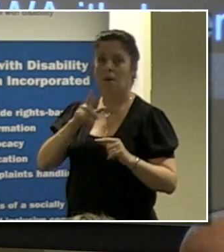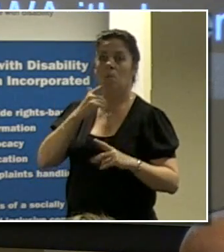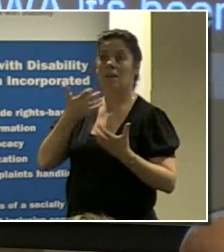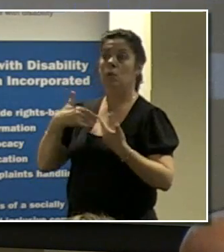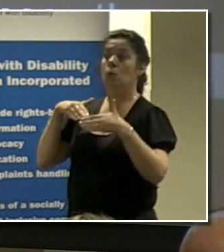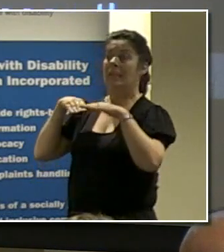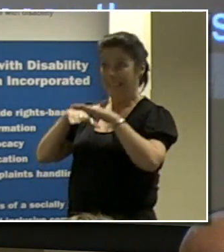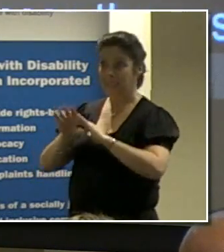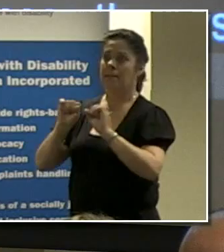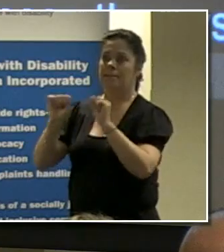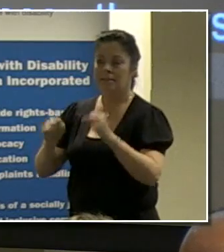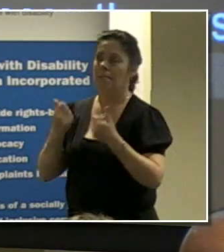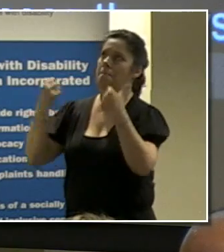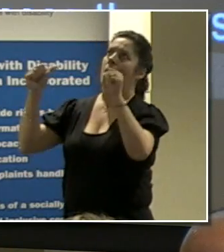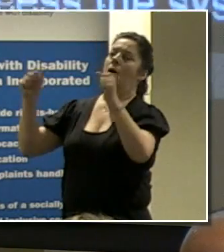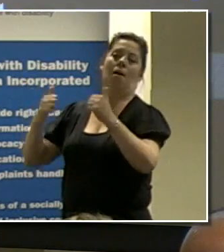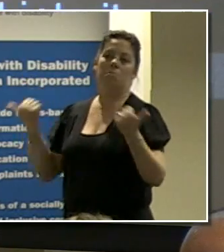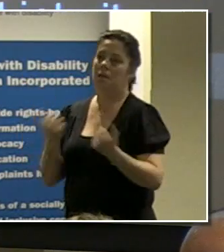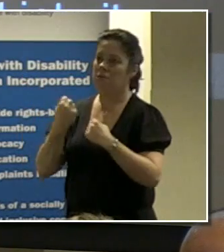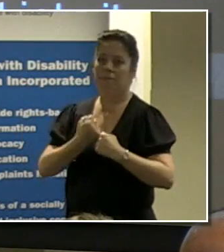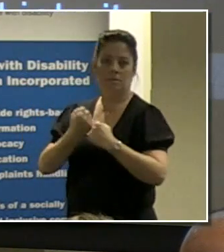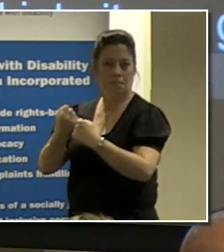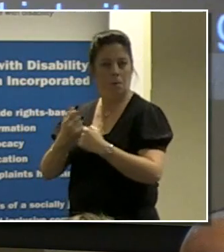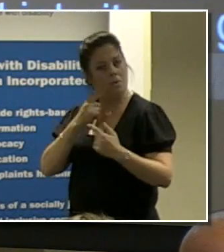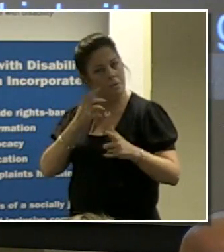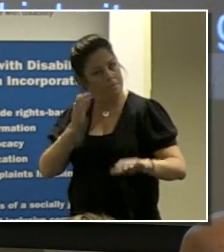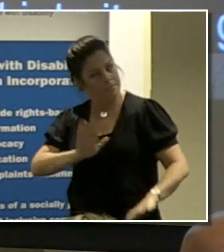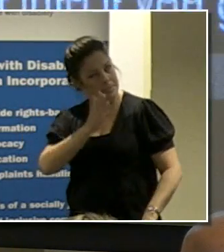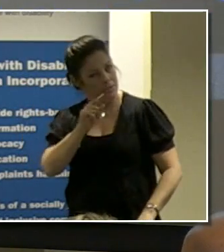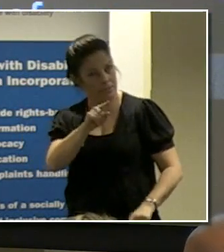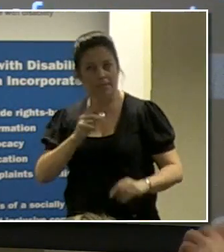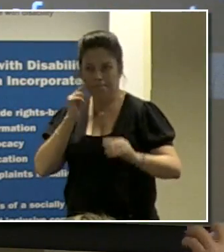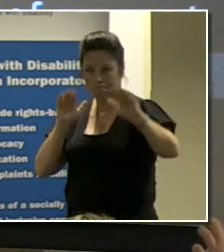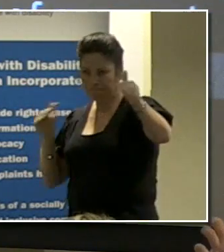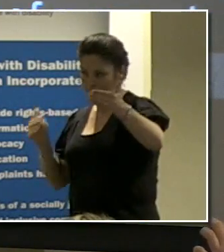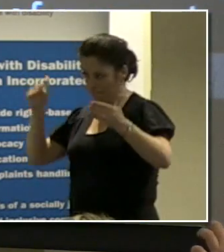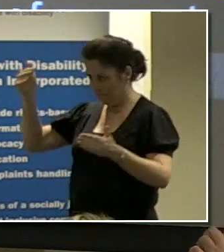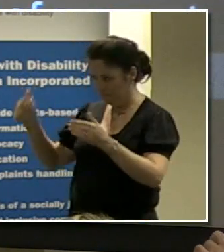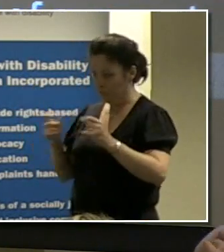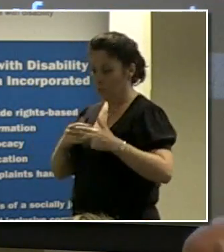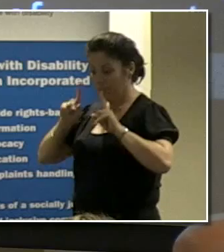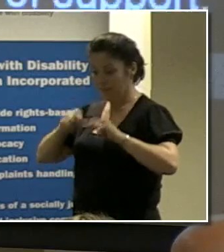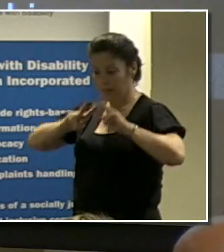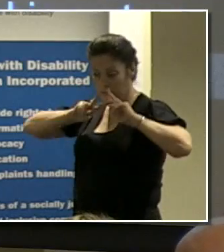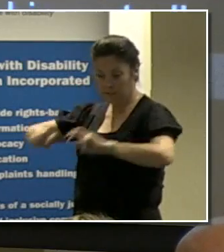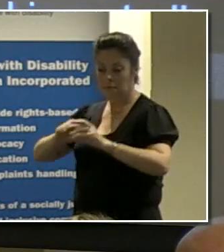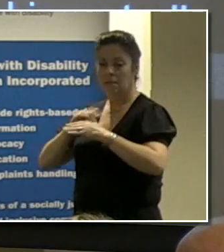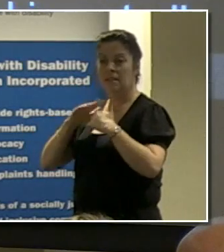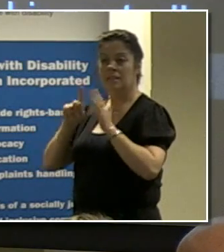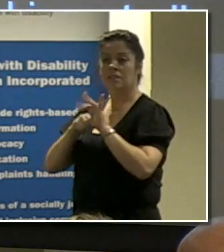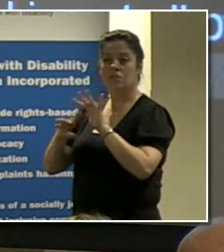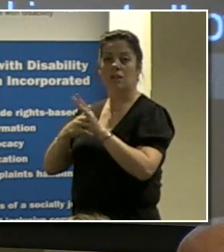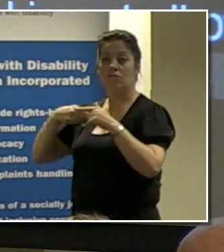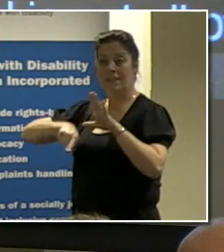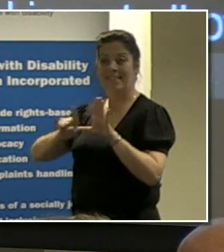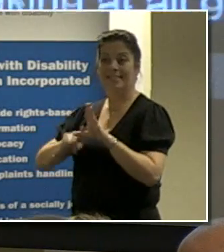quite a good lot of support. So we've been looking at all of this. In fact, we started looking at this in January this year. We had